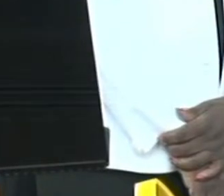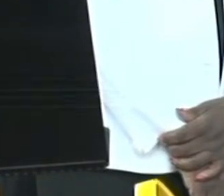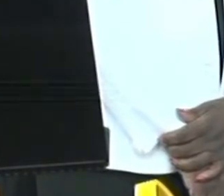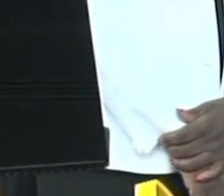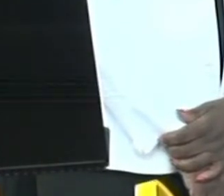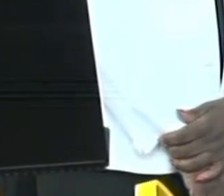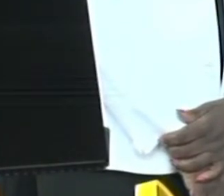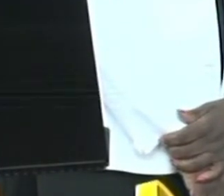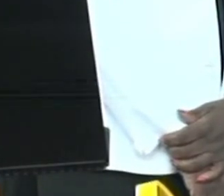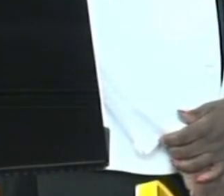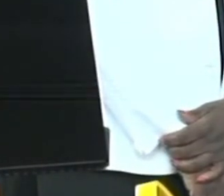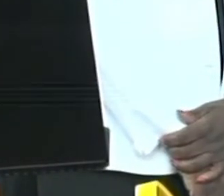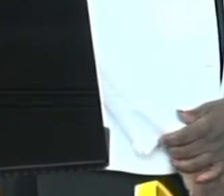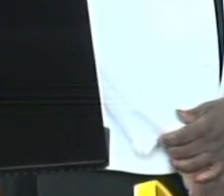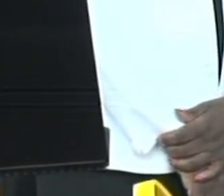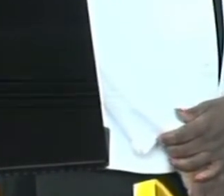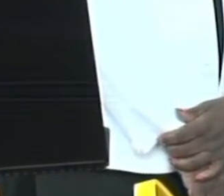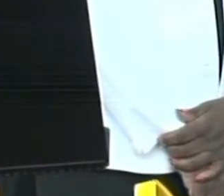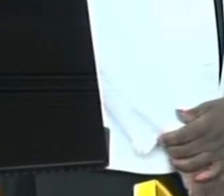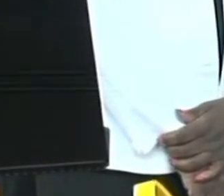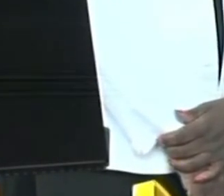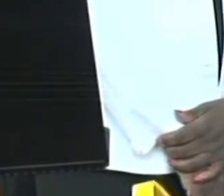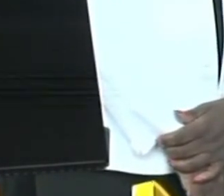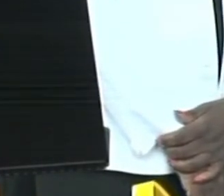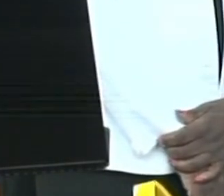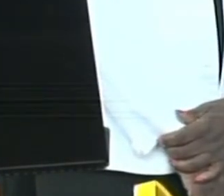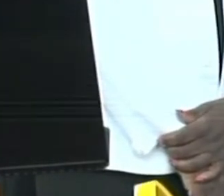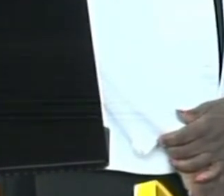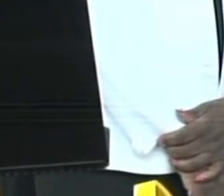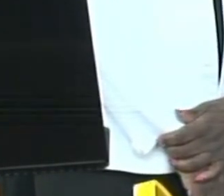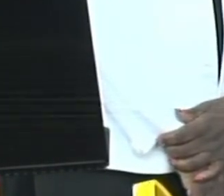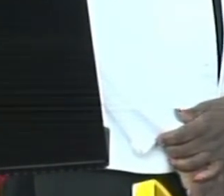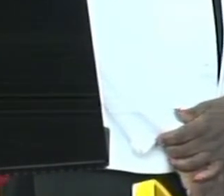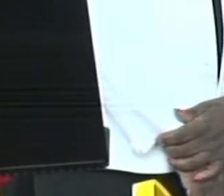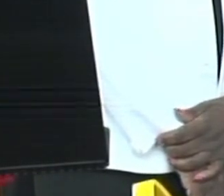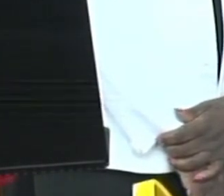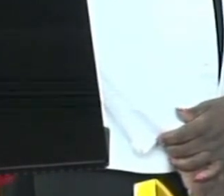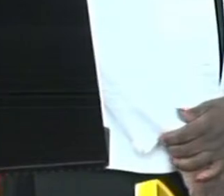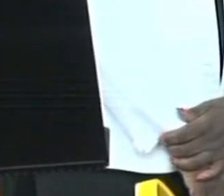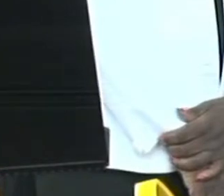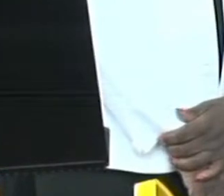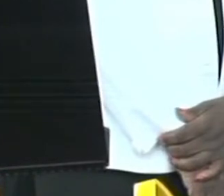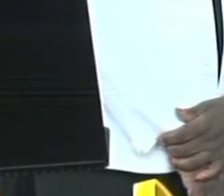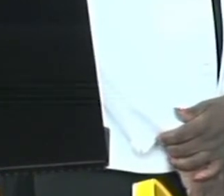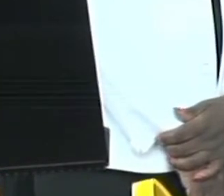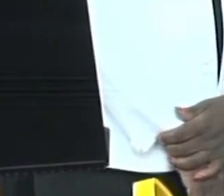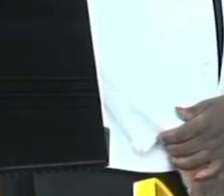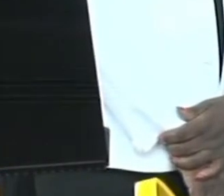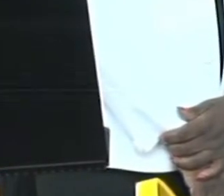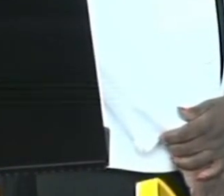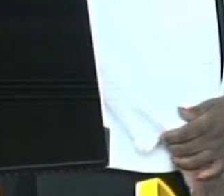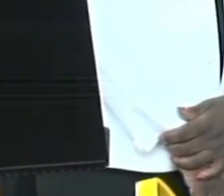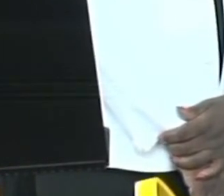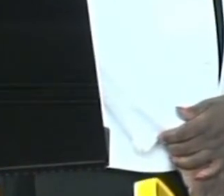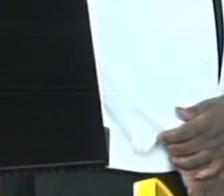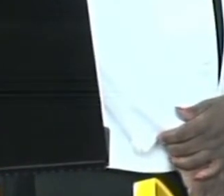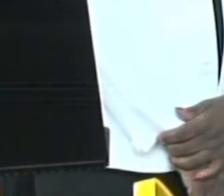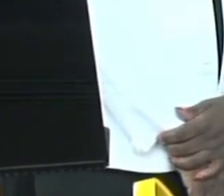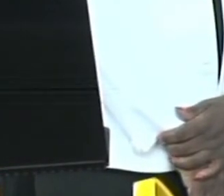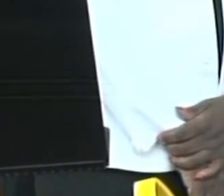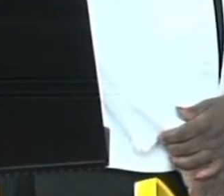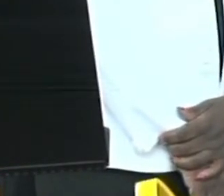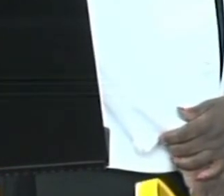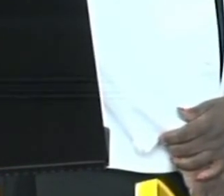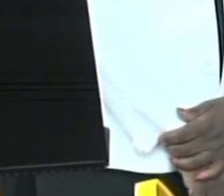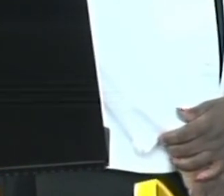you and we bless you. Indeed, Lord, we want that your eyes be open and your ears be attentive